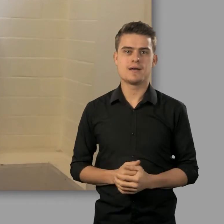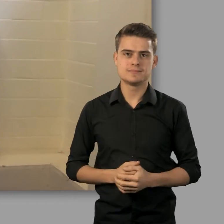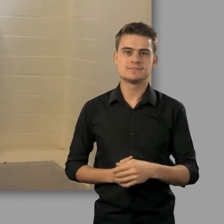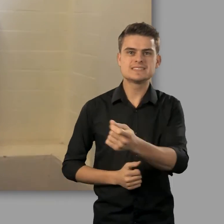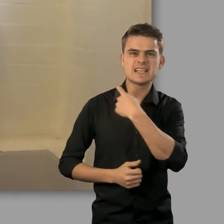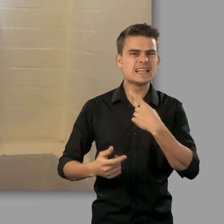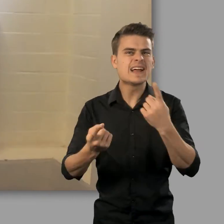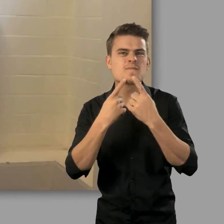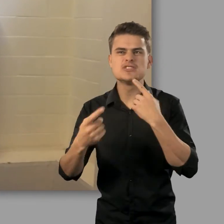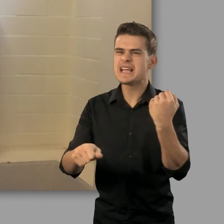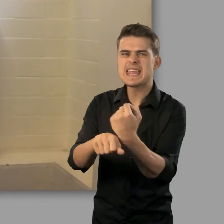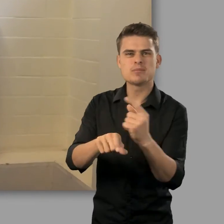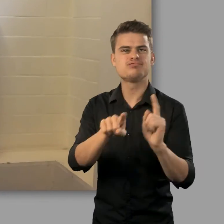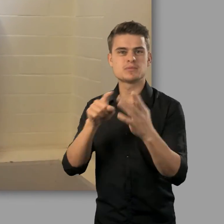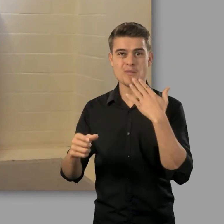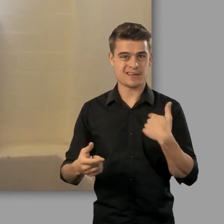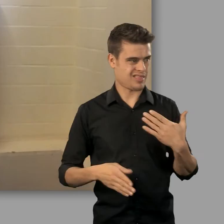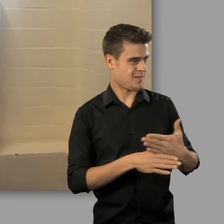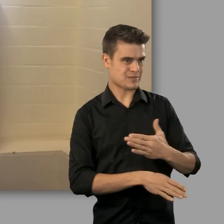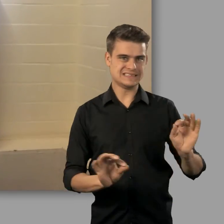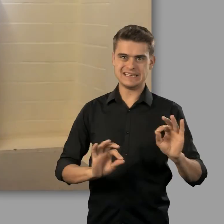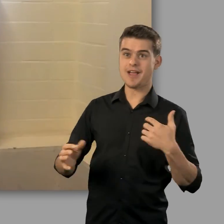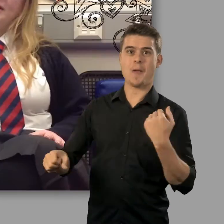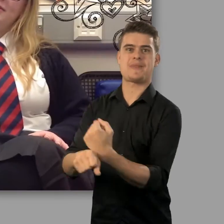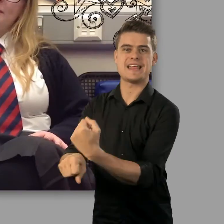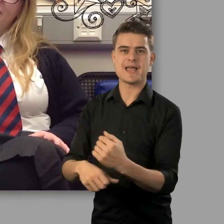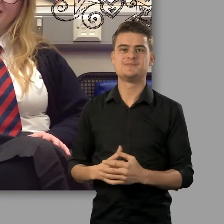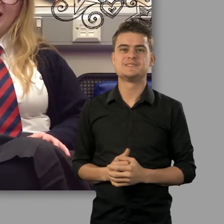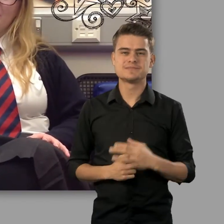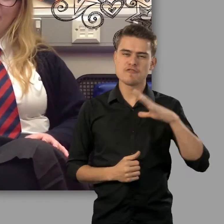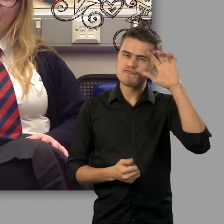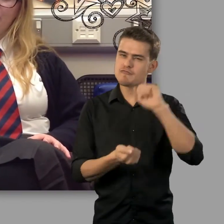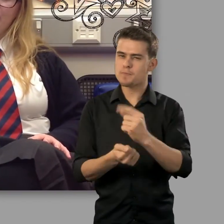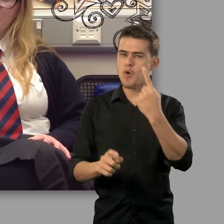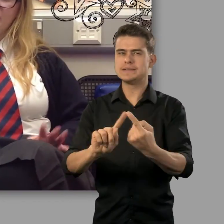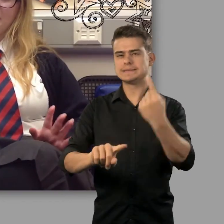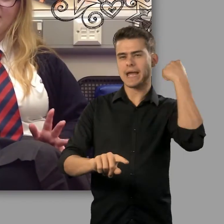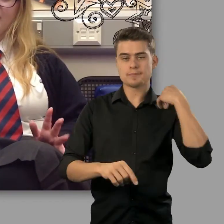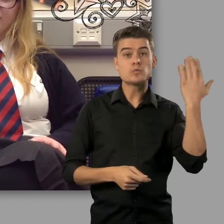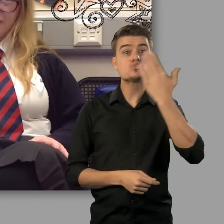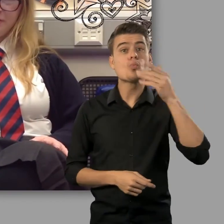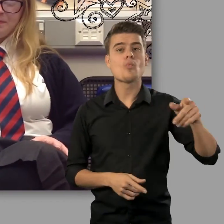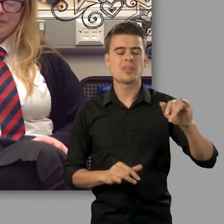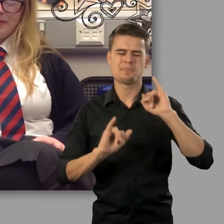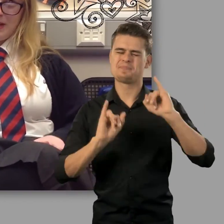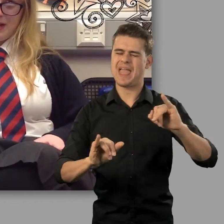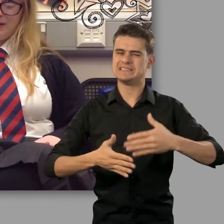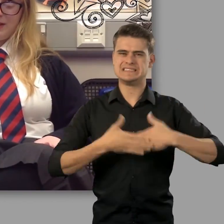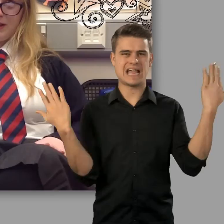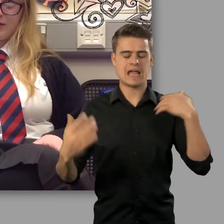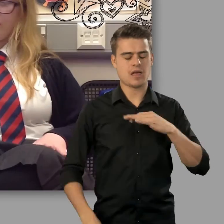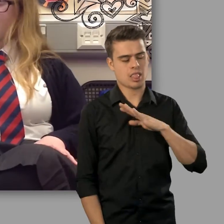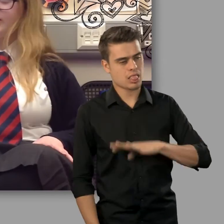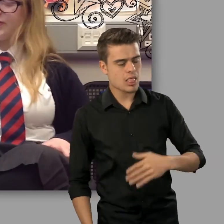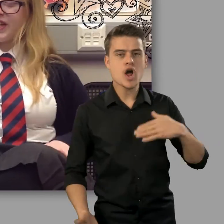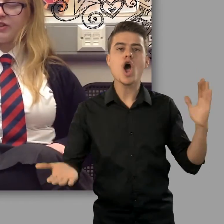me information and games when I don't have anything to do. I remember one time coming home from a really bad day at school and